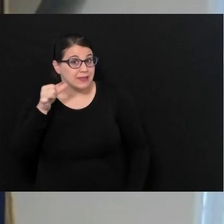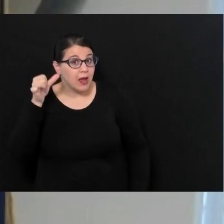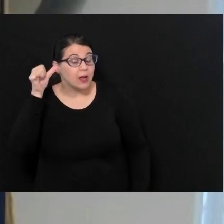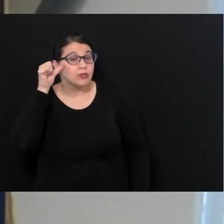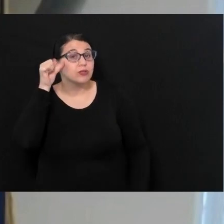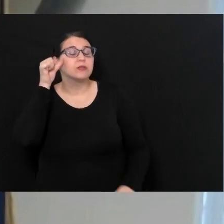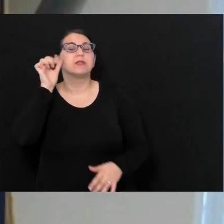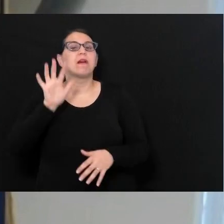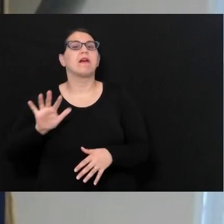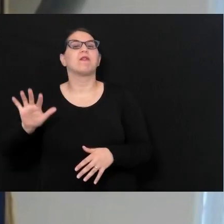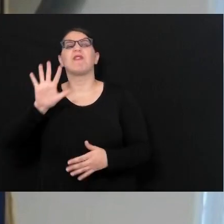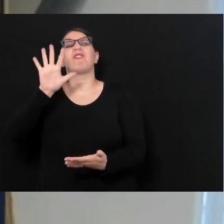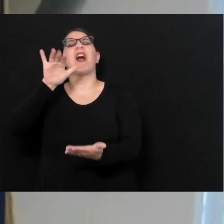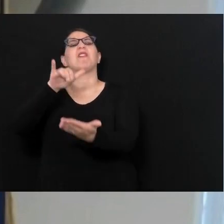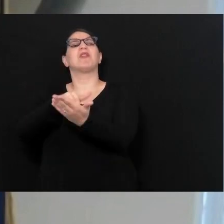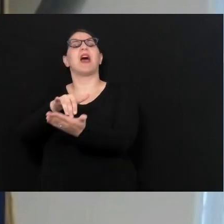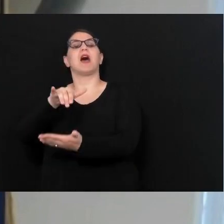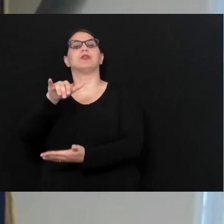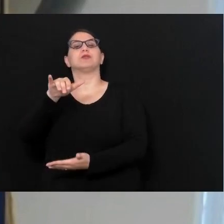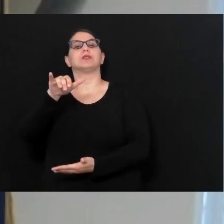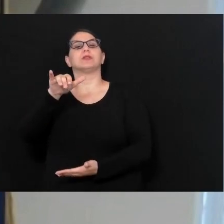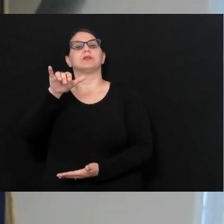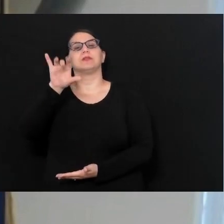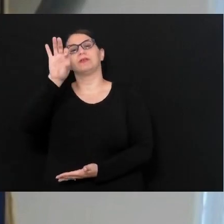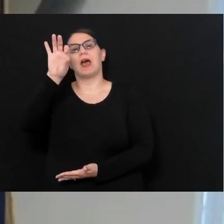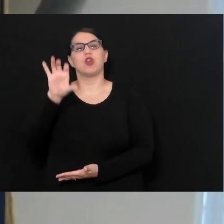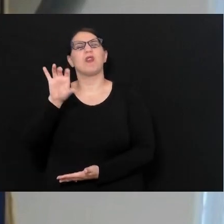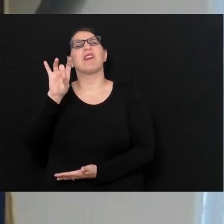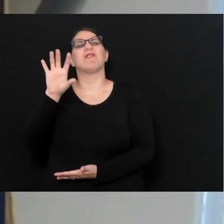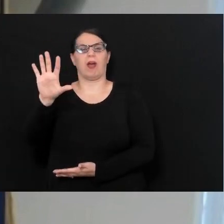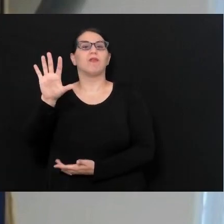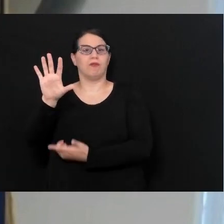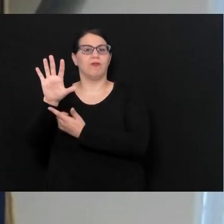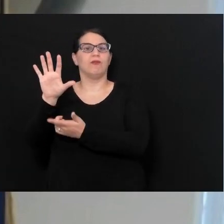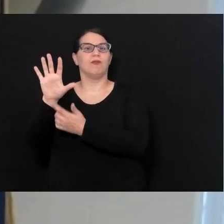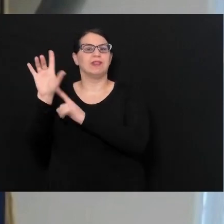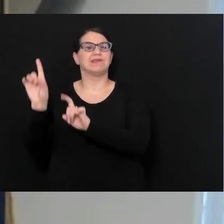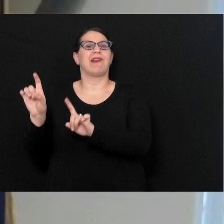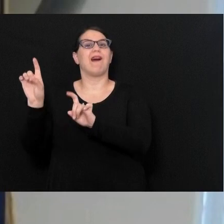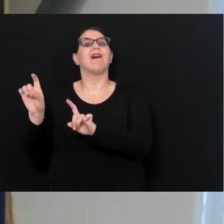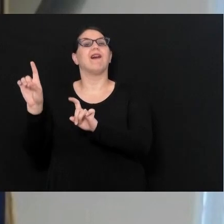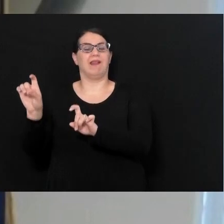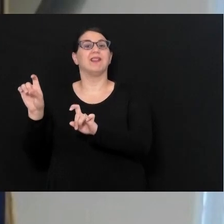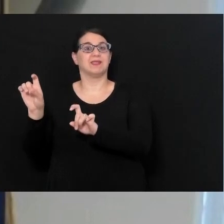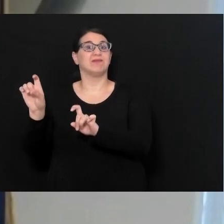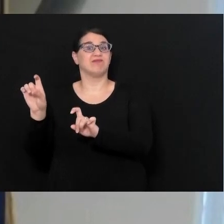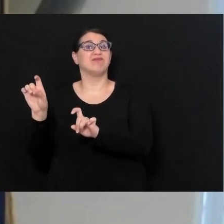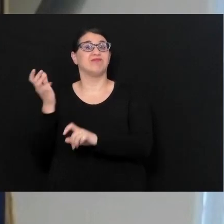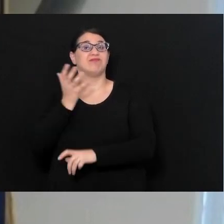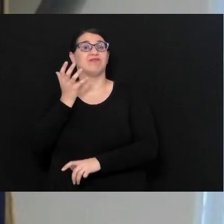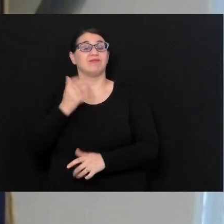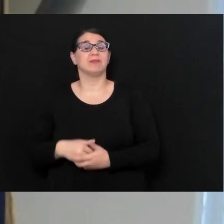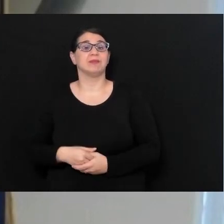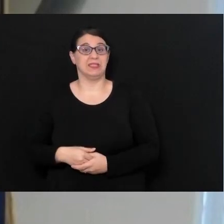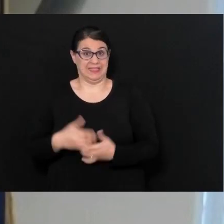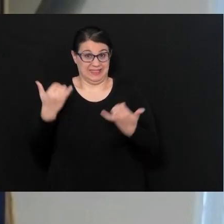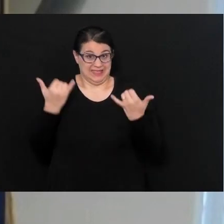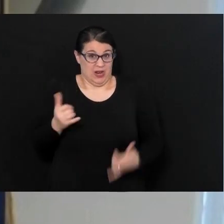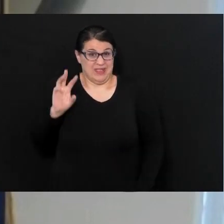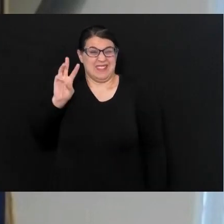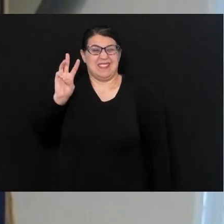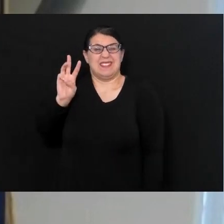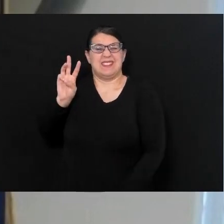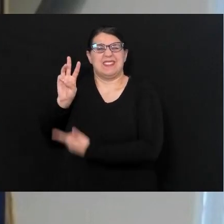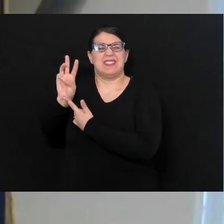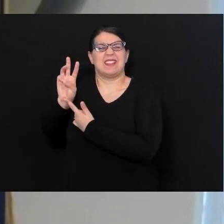was 5,985. So we're actually increasing further. We now have 6 labs under contract